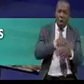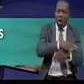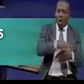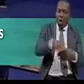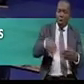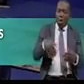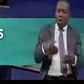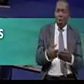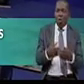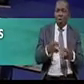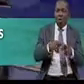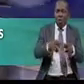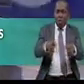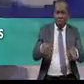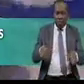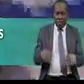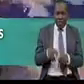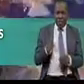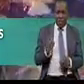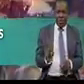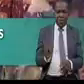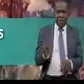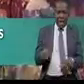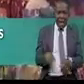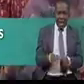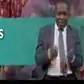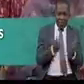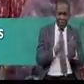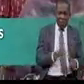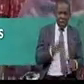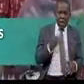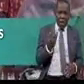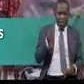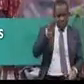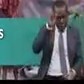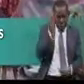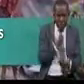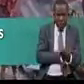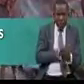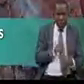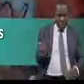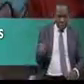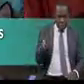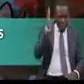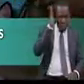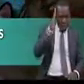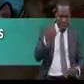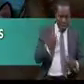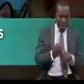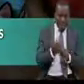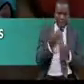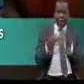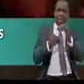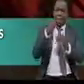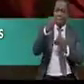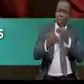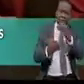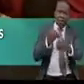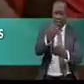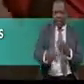Progressively. You'll be making progress. Yeah. Well, we'll hear stories about you. Yeah. Good